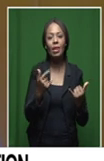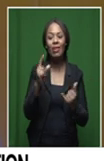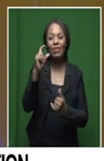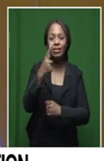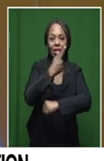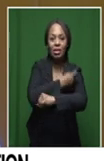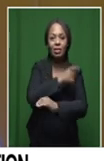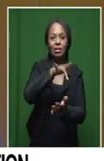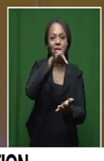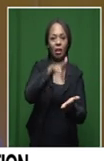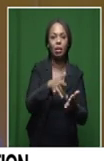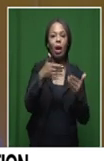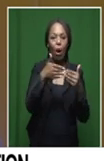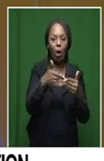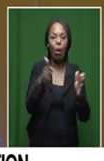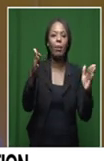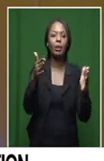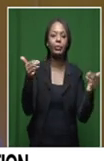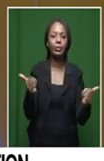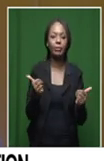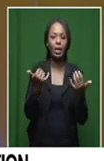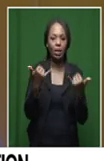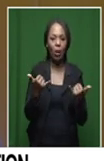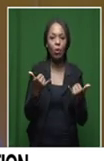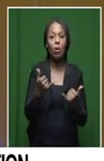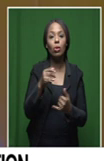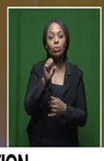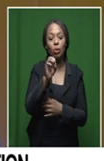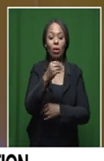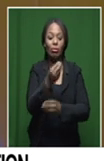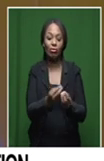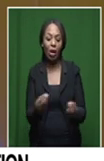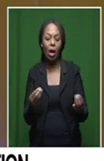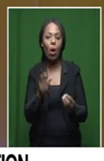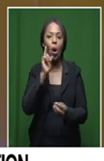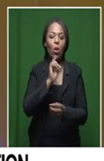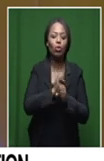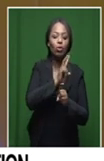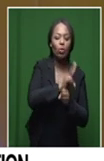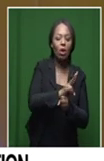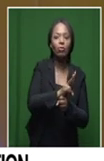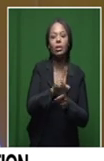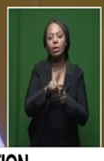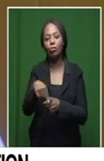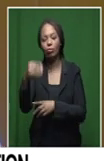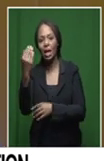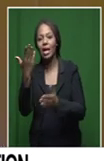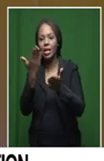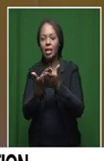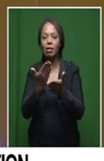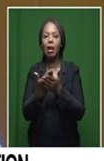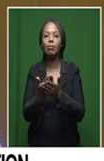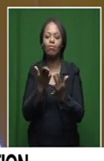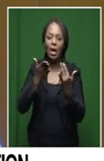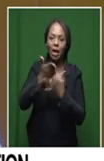sites so that children 12 years and older can access the vaccine.